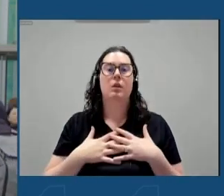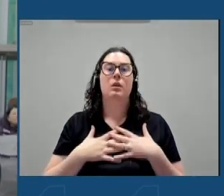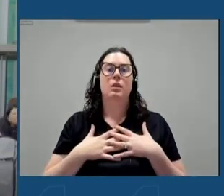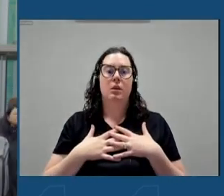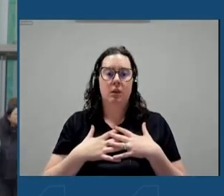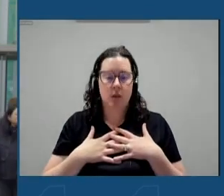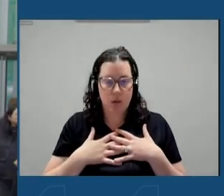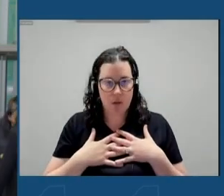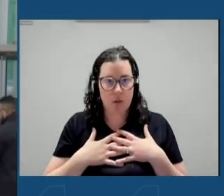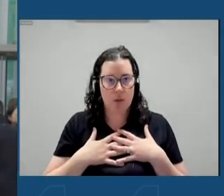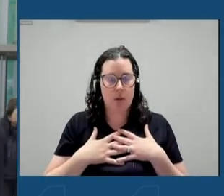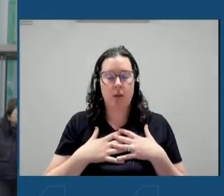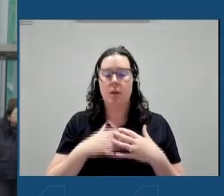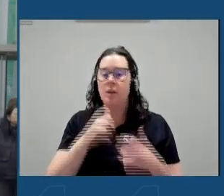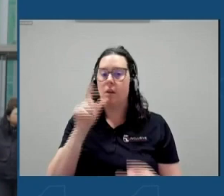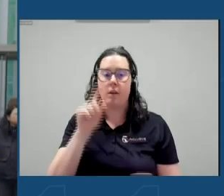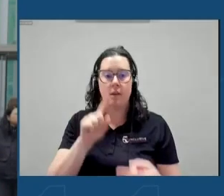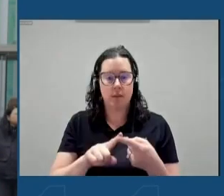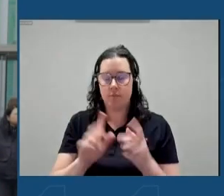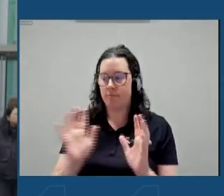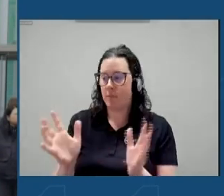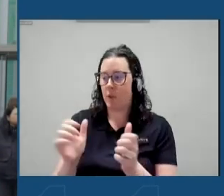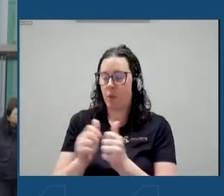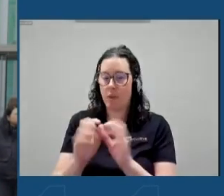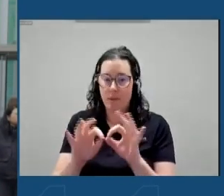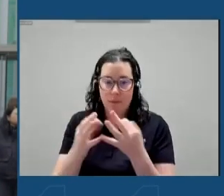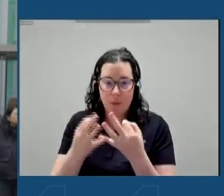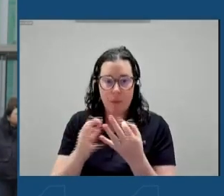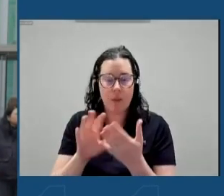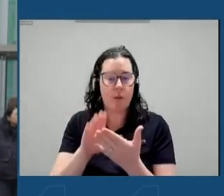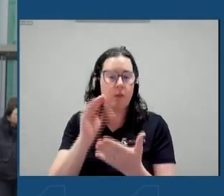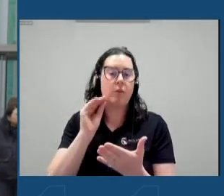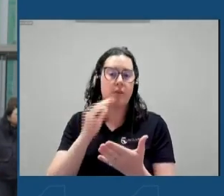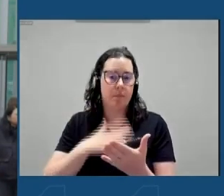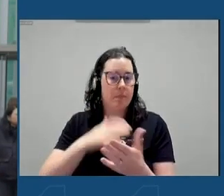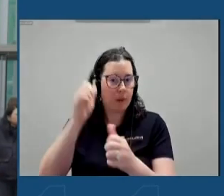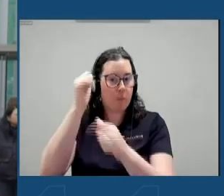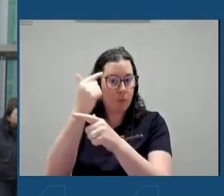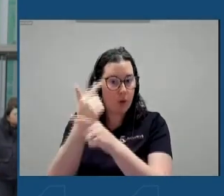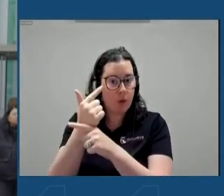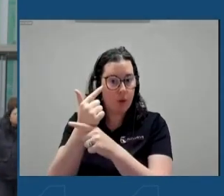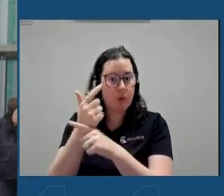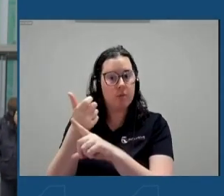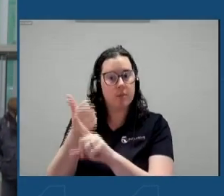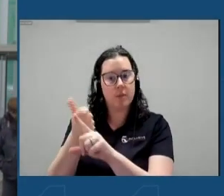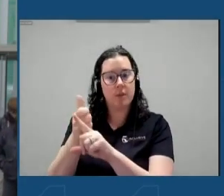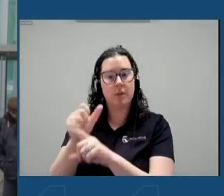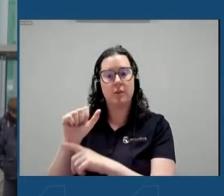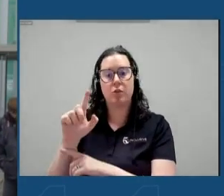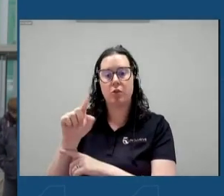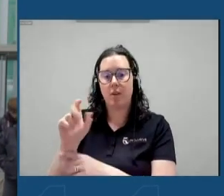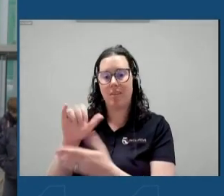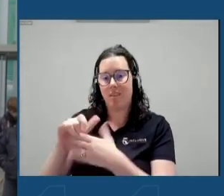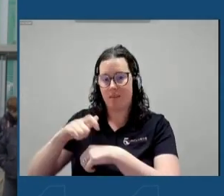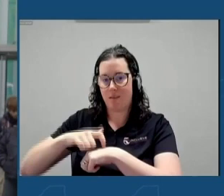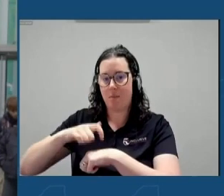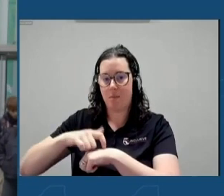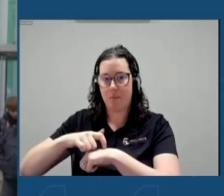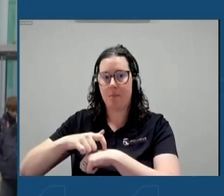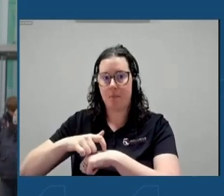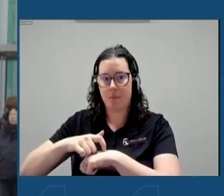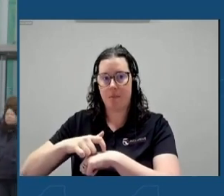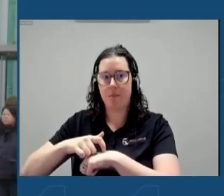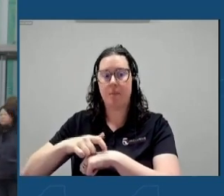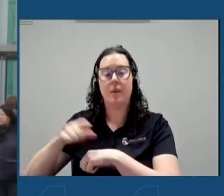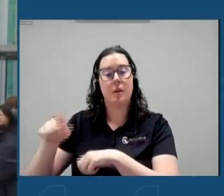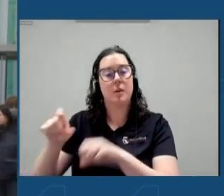until speaking with my family and learning that my brother, who was a sergeant at the time, he was able